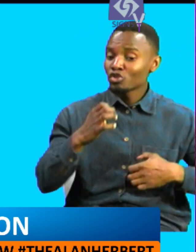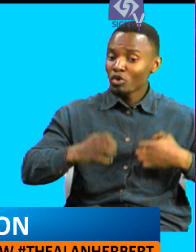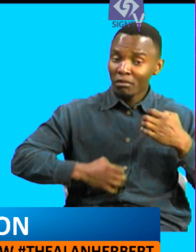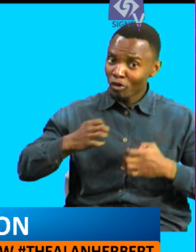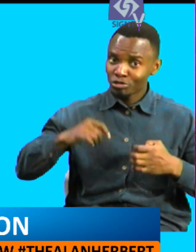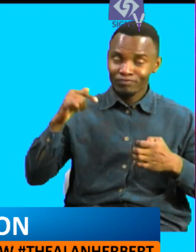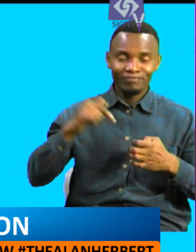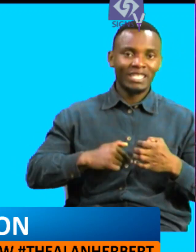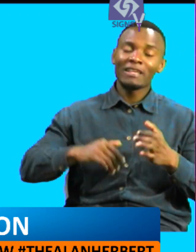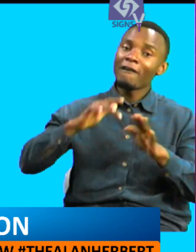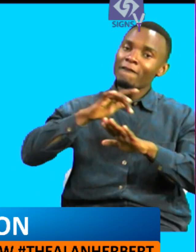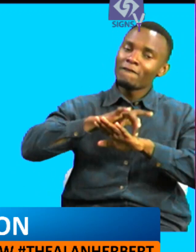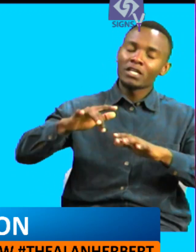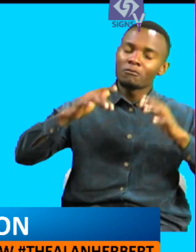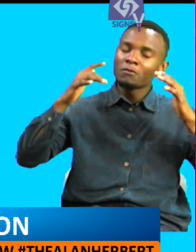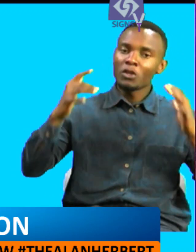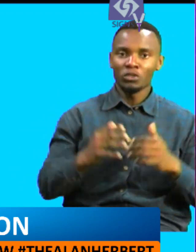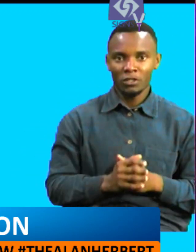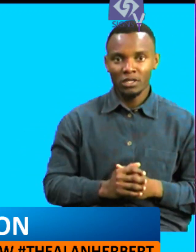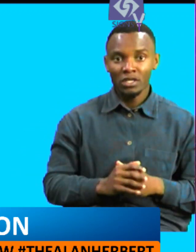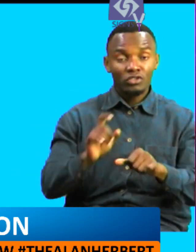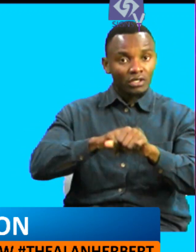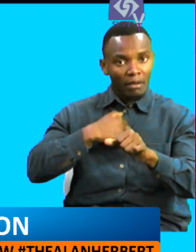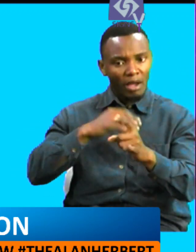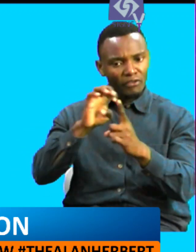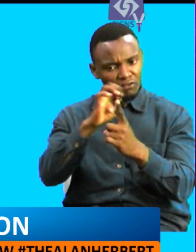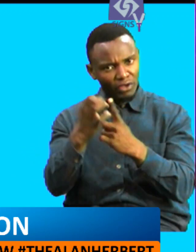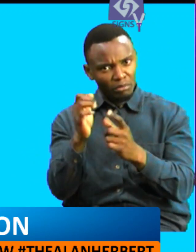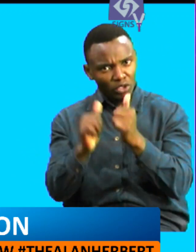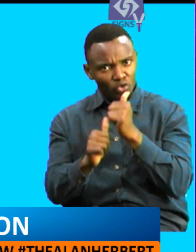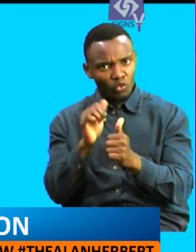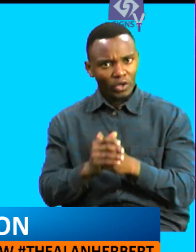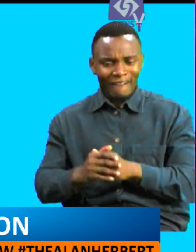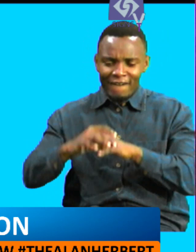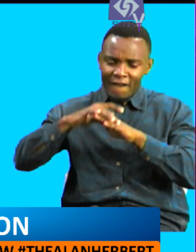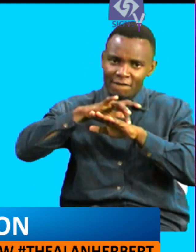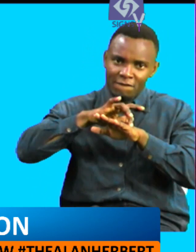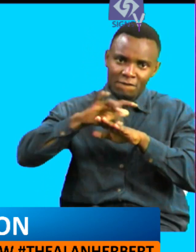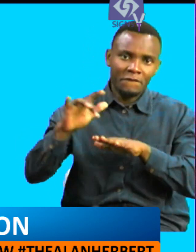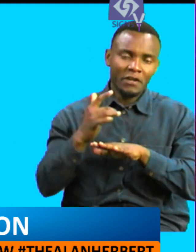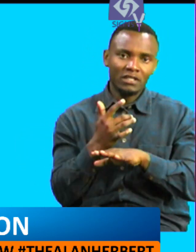emotions is a big trigger. So when you have an environment that triggers your